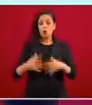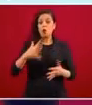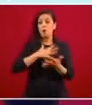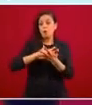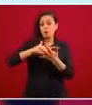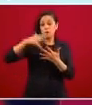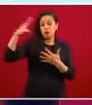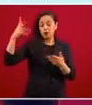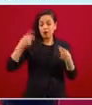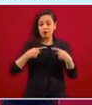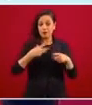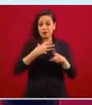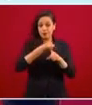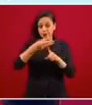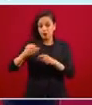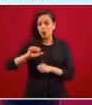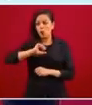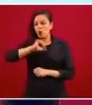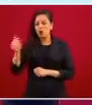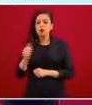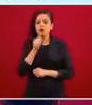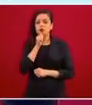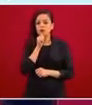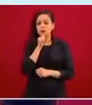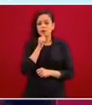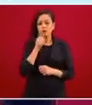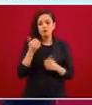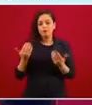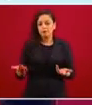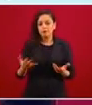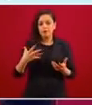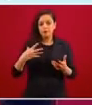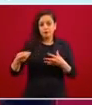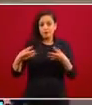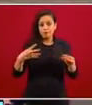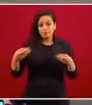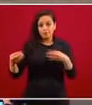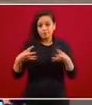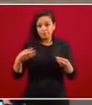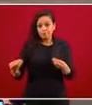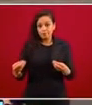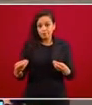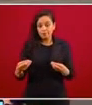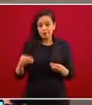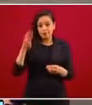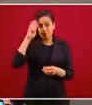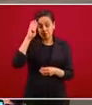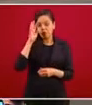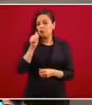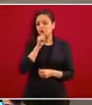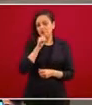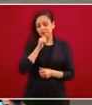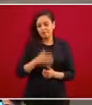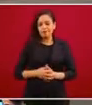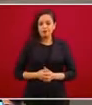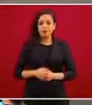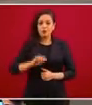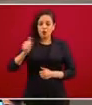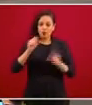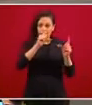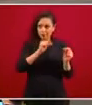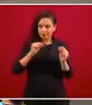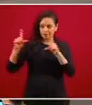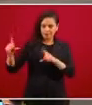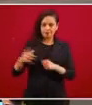unequal, an unequal distribution among states, because we have some states that have a very high concentration of cases and